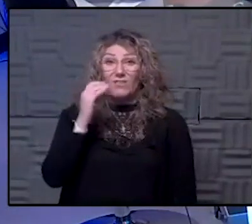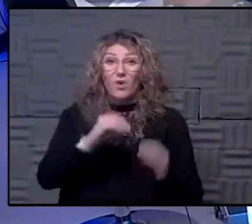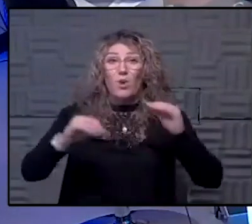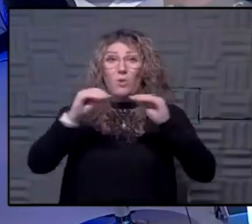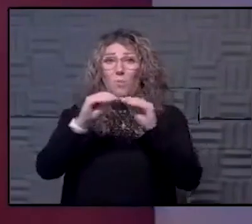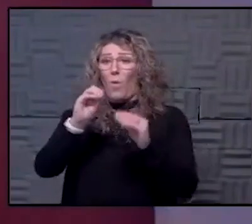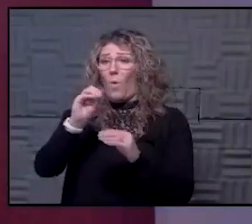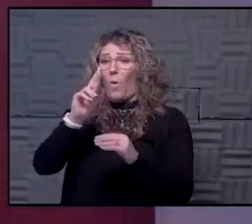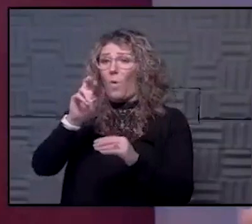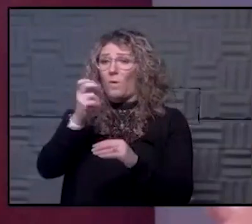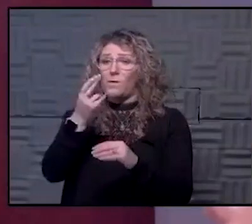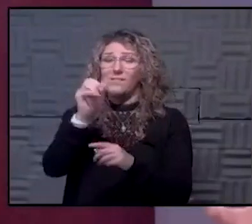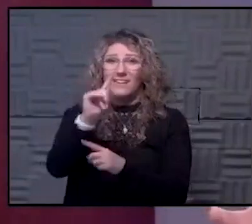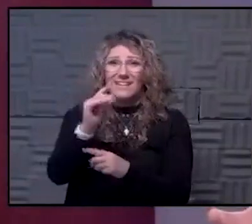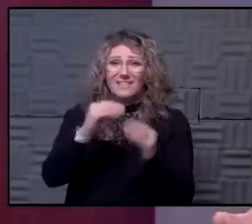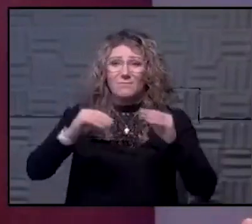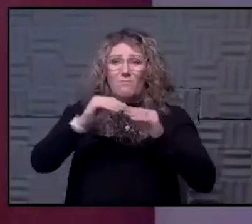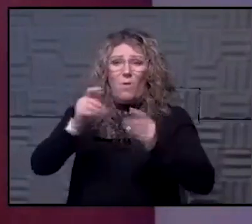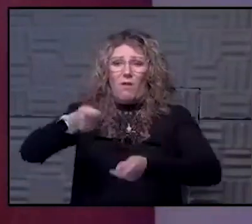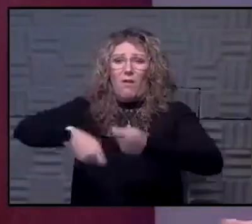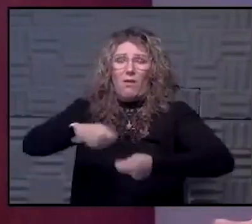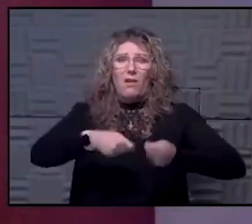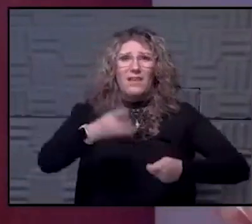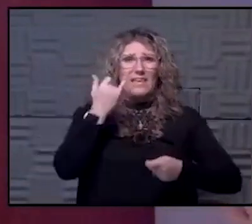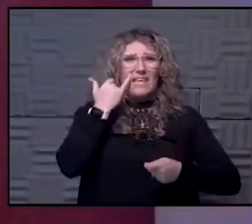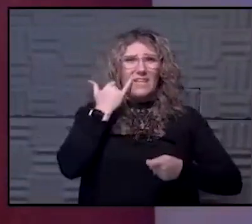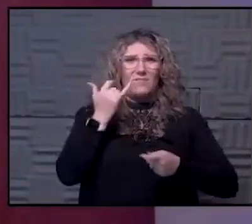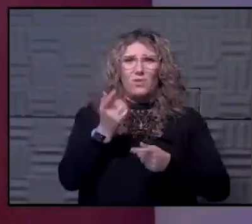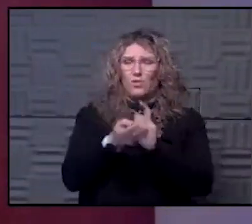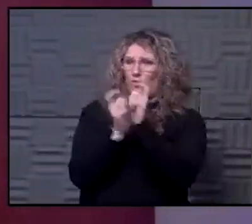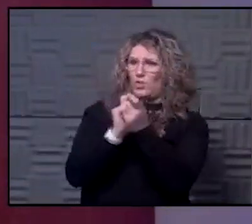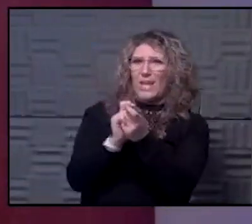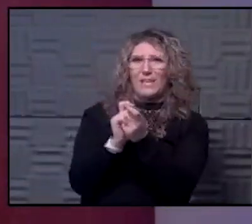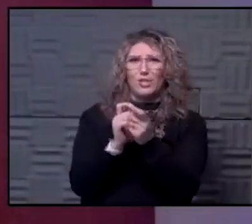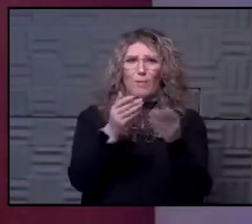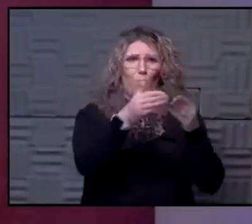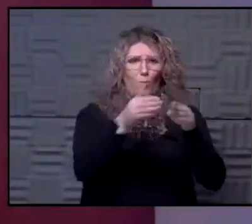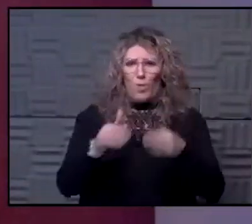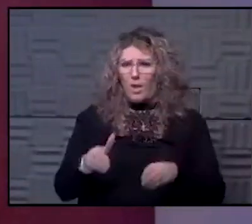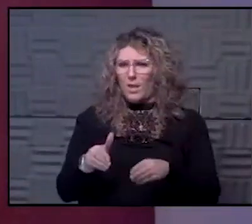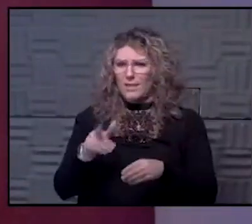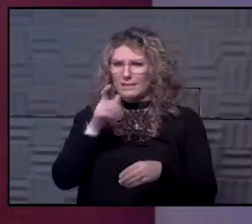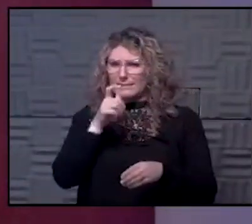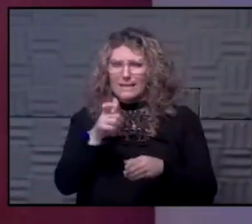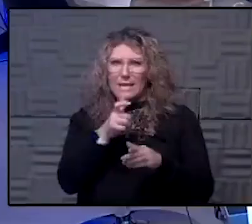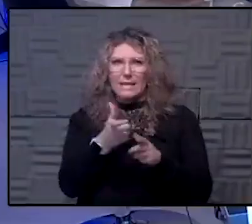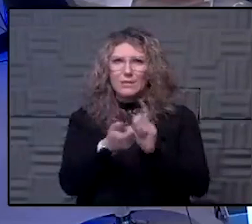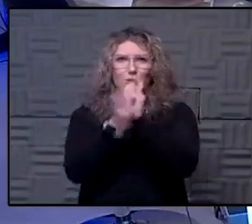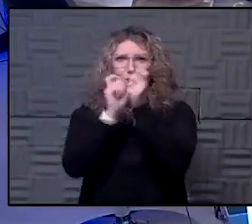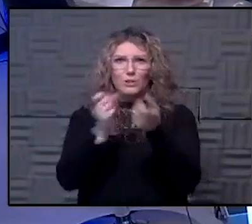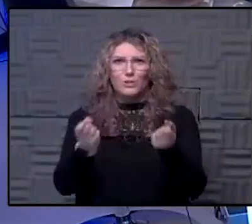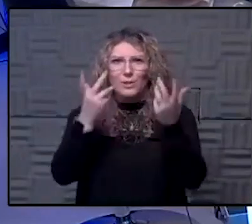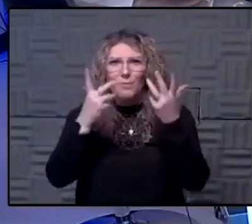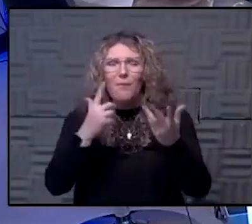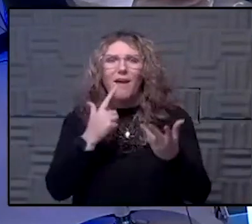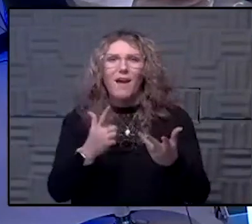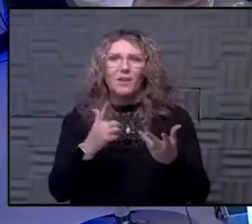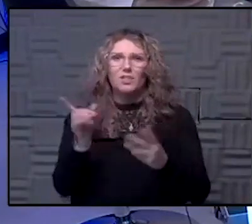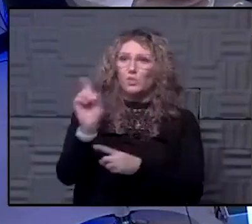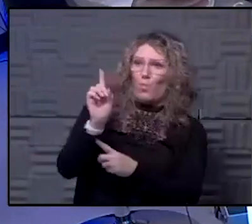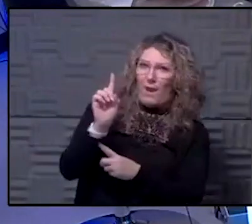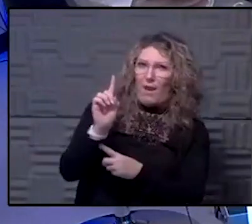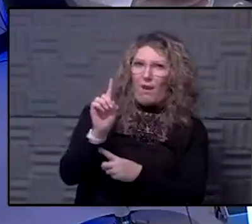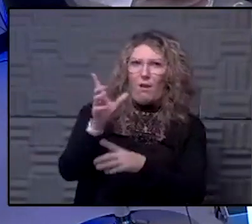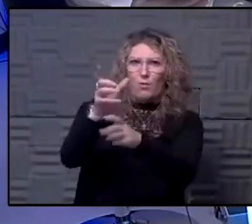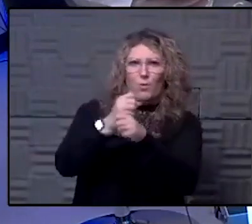get transplanted. If you change allocation, you just change where people get transplanted. You don't actually do more Yeah, transplants. I think they really missed the boat here. I think the Yeah. real issue